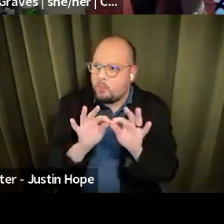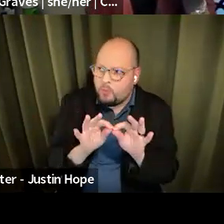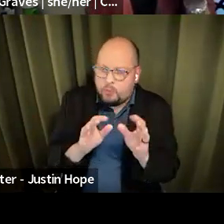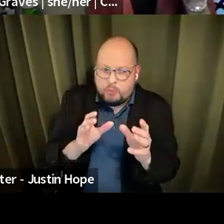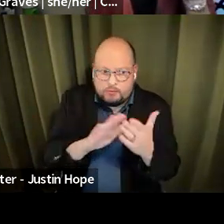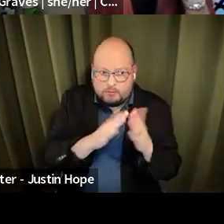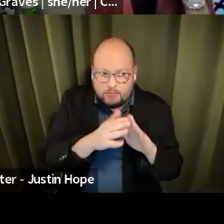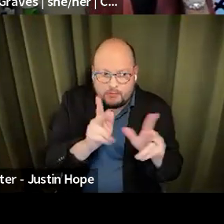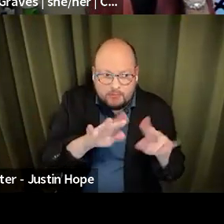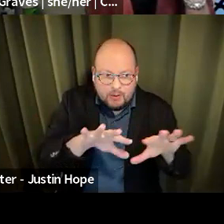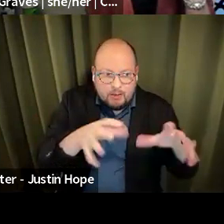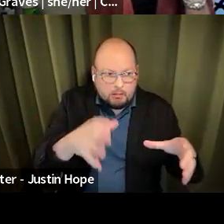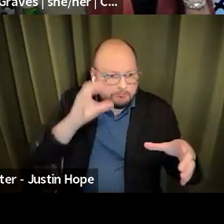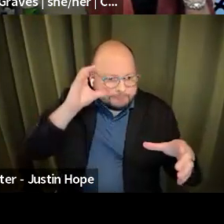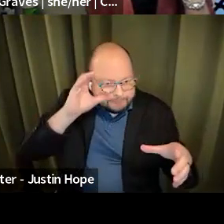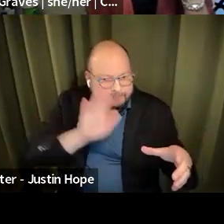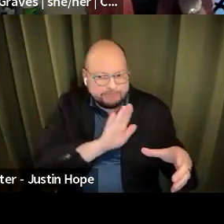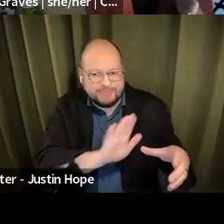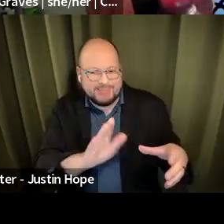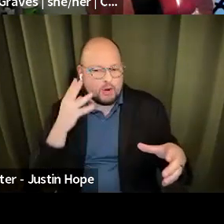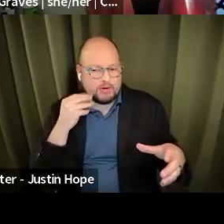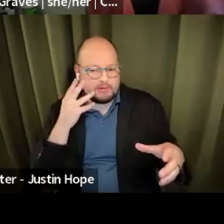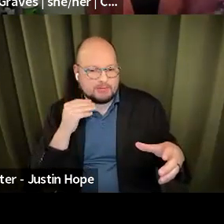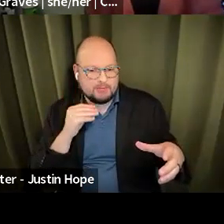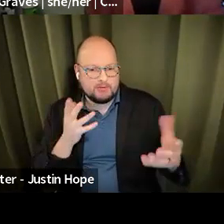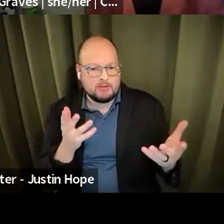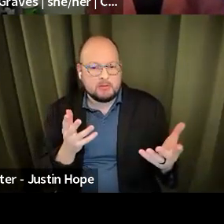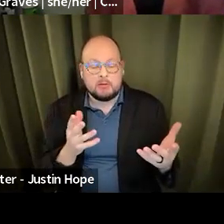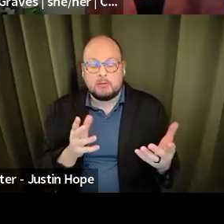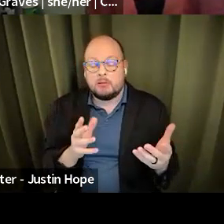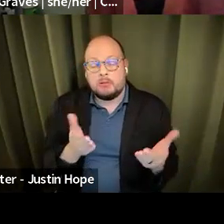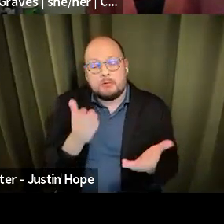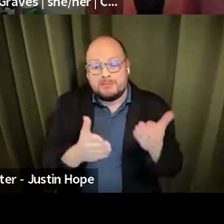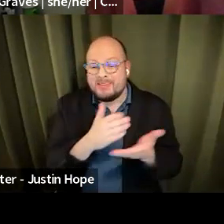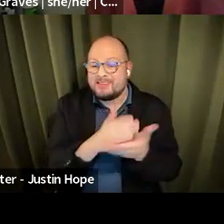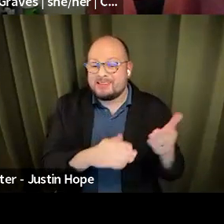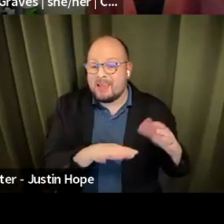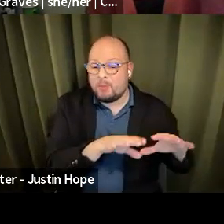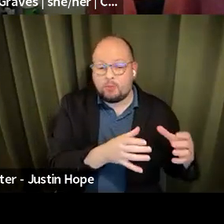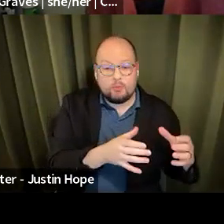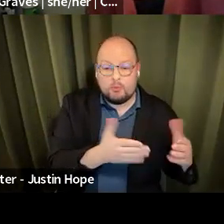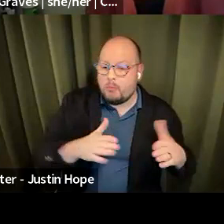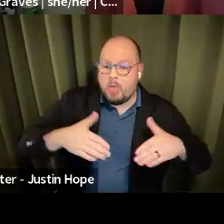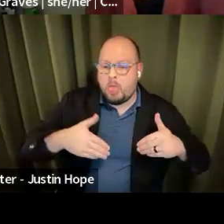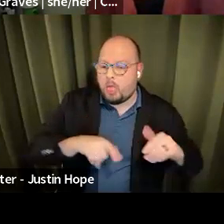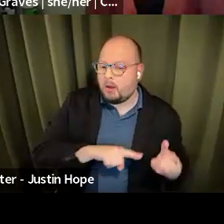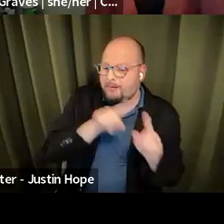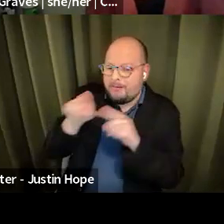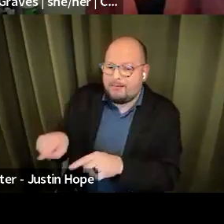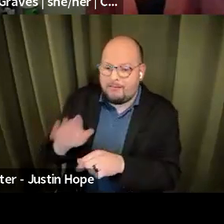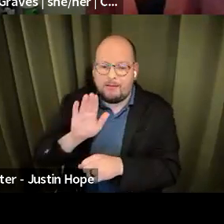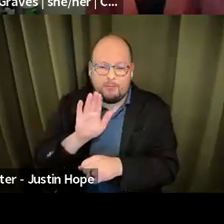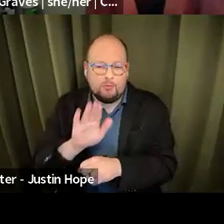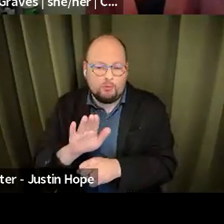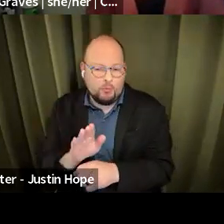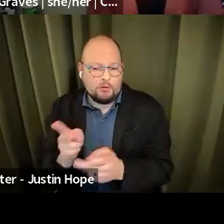as I mentioned earlier, those groups that may not be coming to your facility. Why is that? Trying to figure that out and